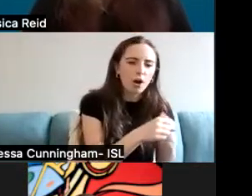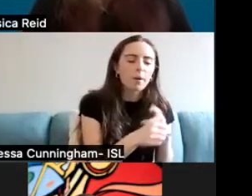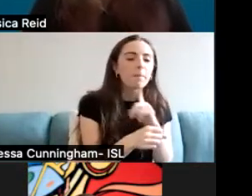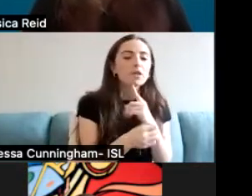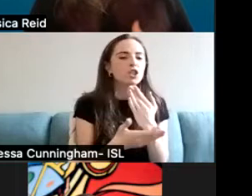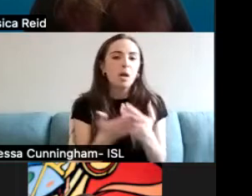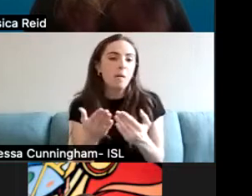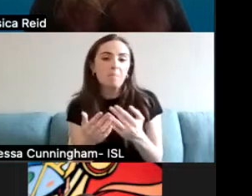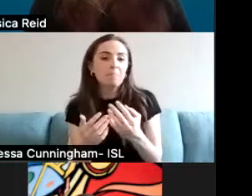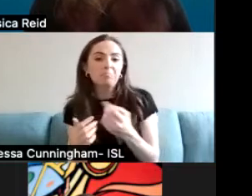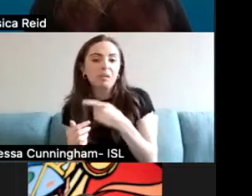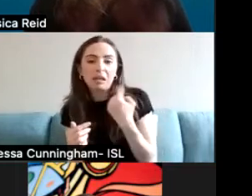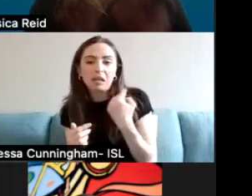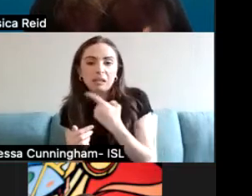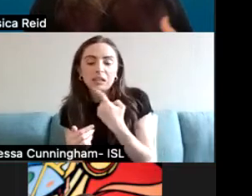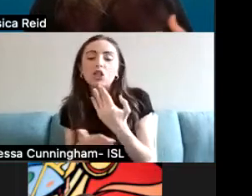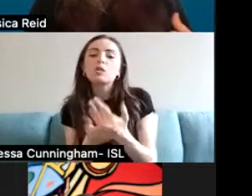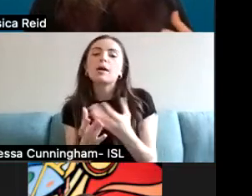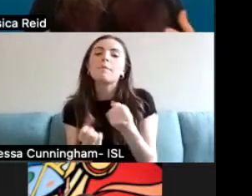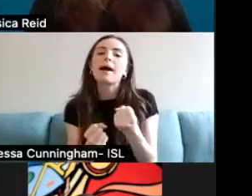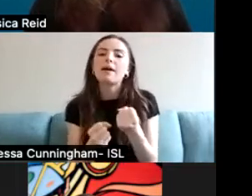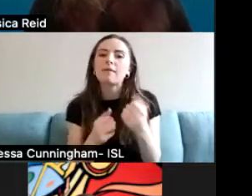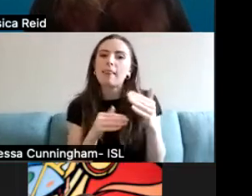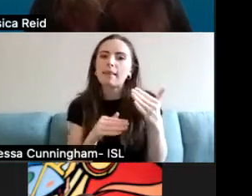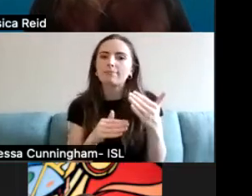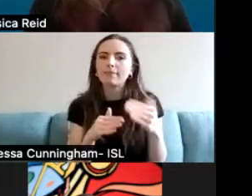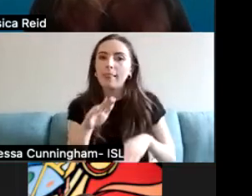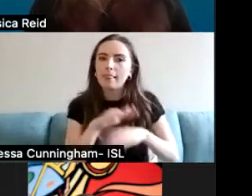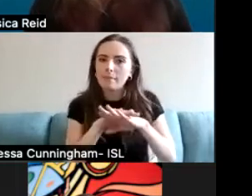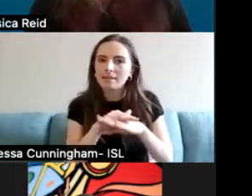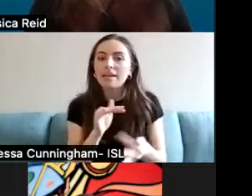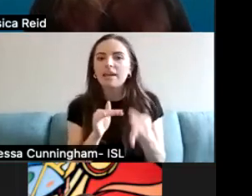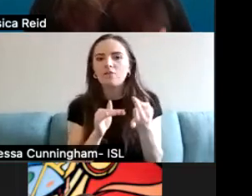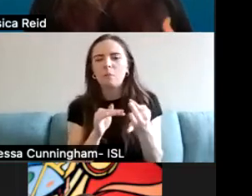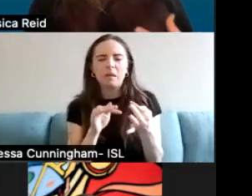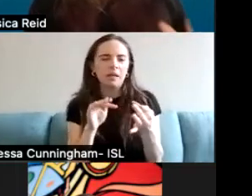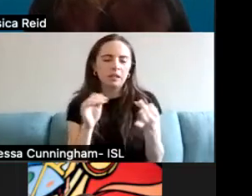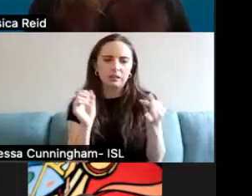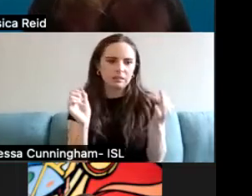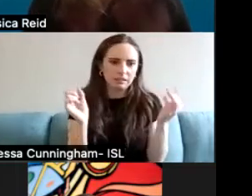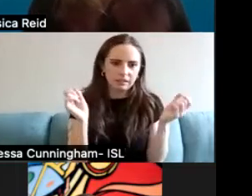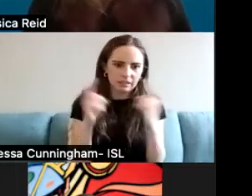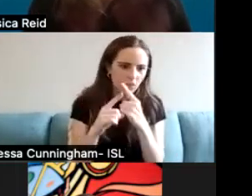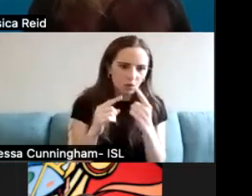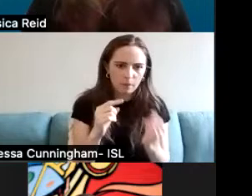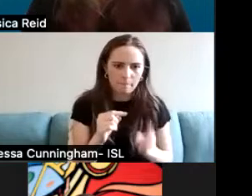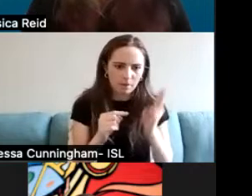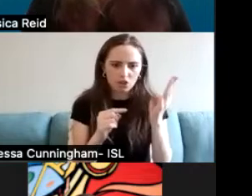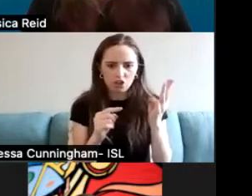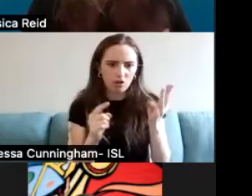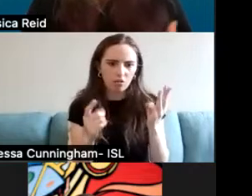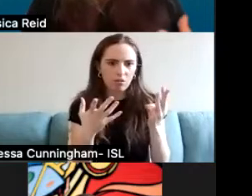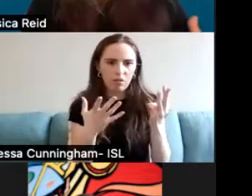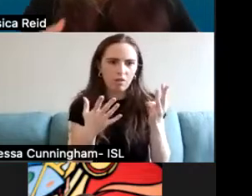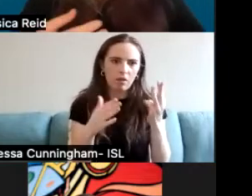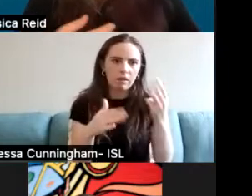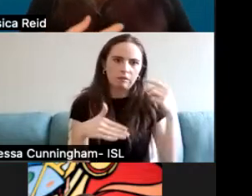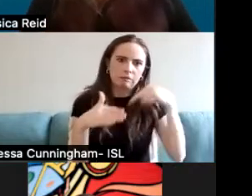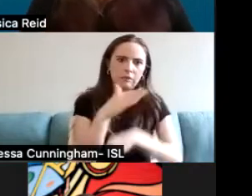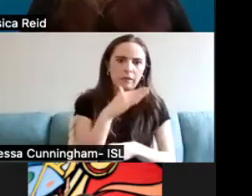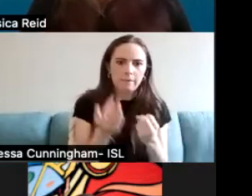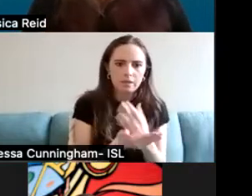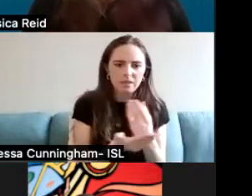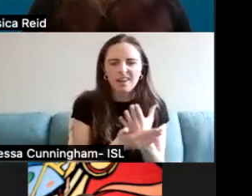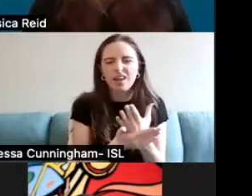have a character limit, so just be aware of that. If you have a very complex image that you're sharing, you might have to be